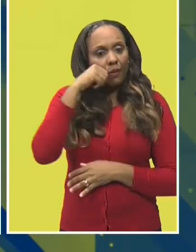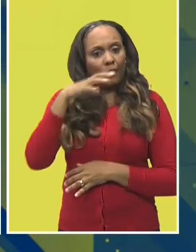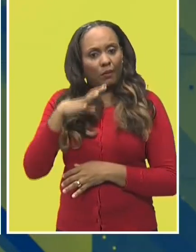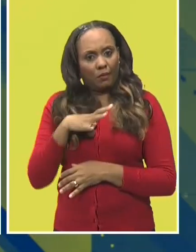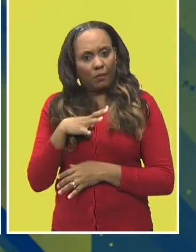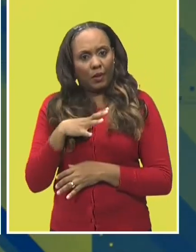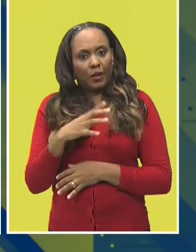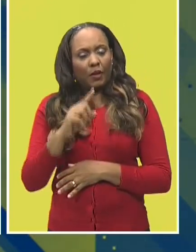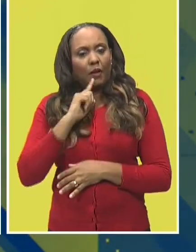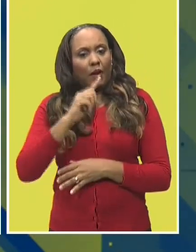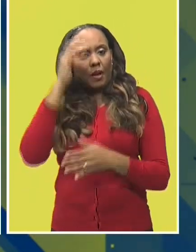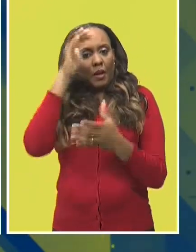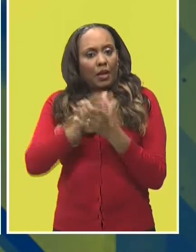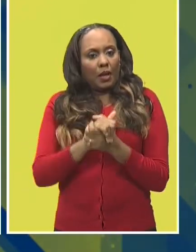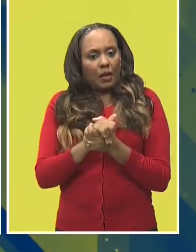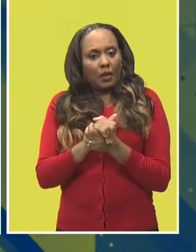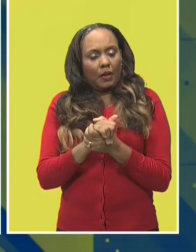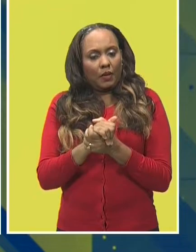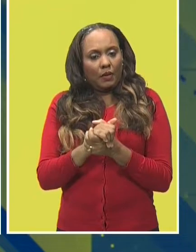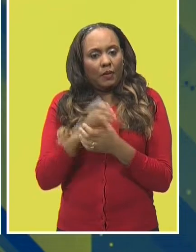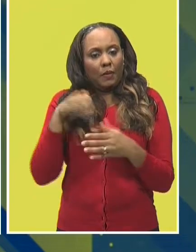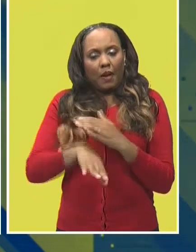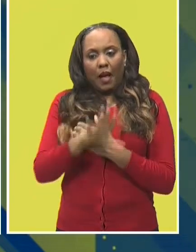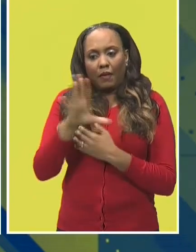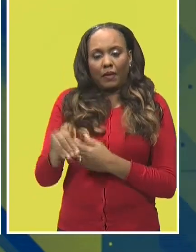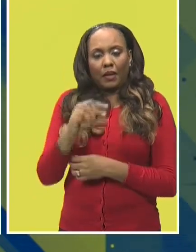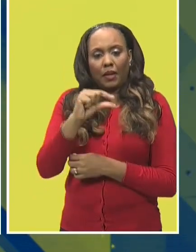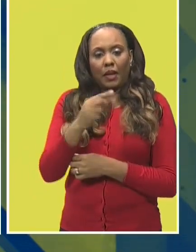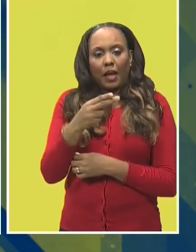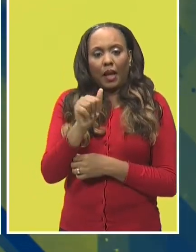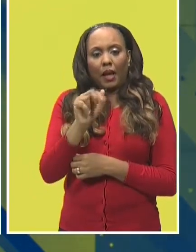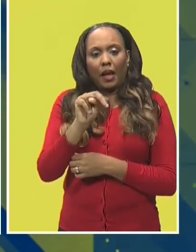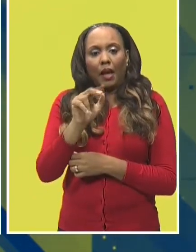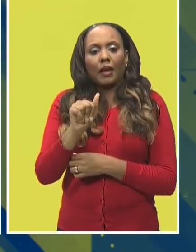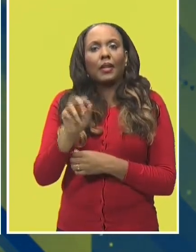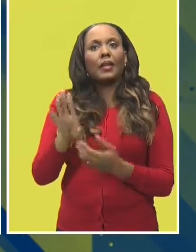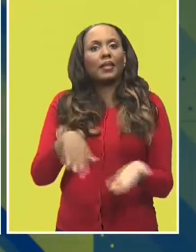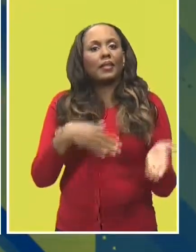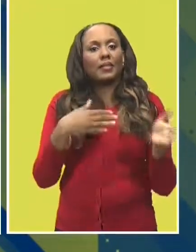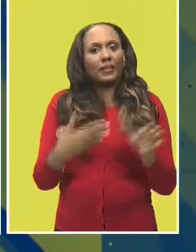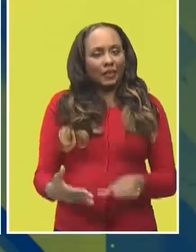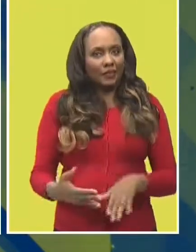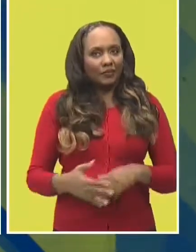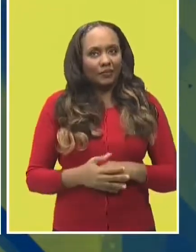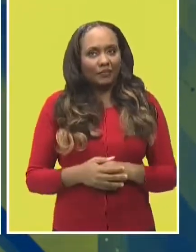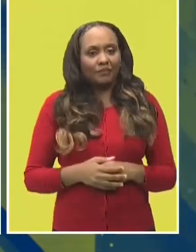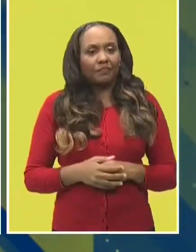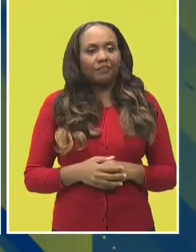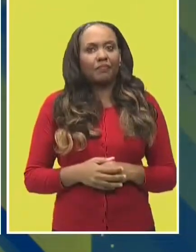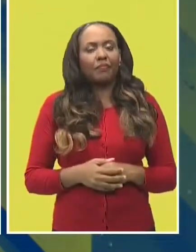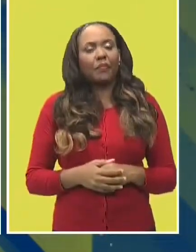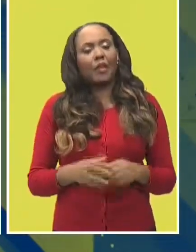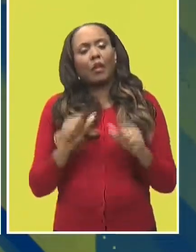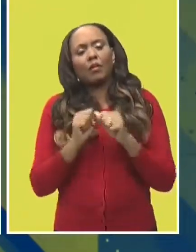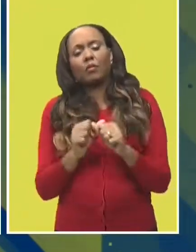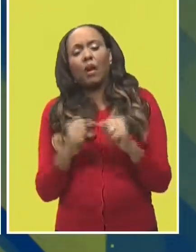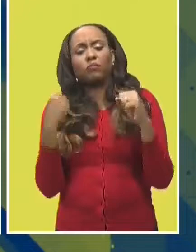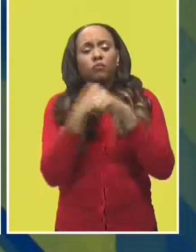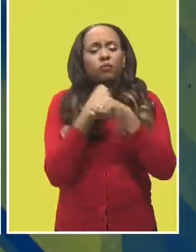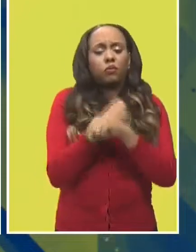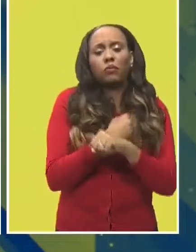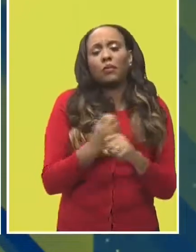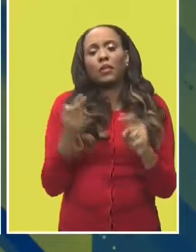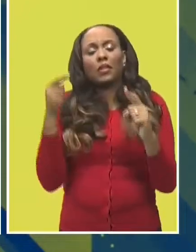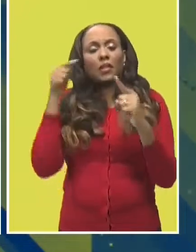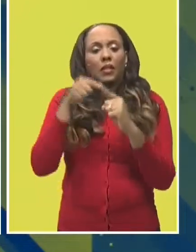were believed to be Creole born in the islands. He was killed in battle. His forces continued the fight until they were defeated